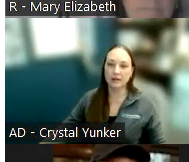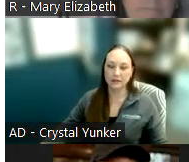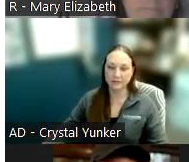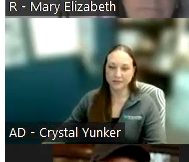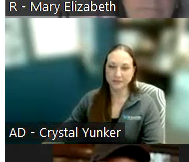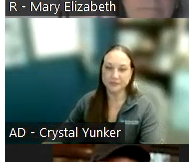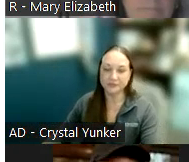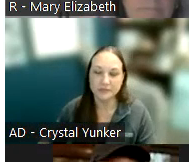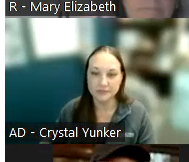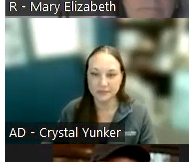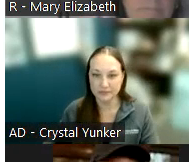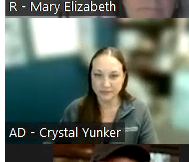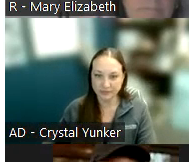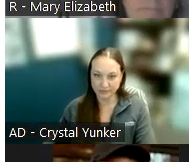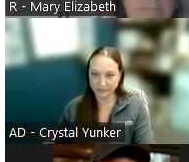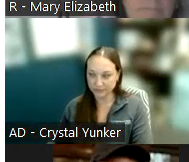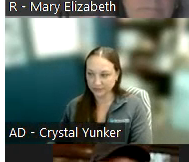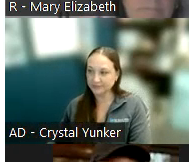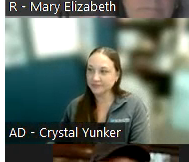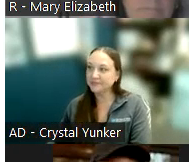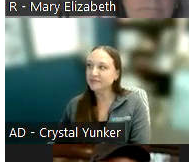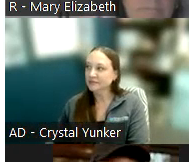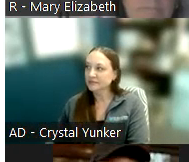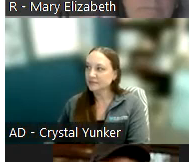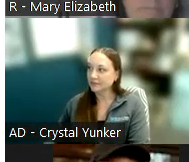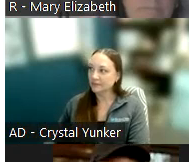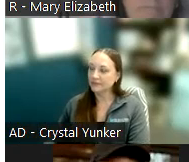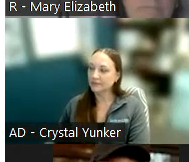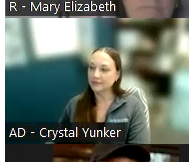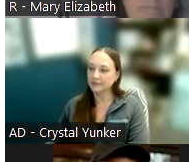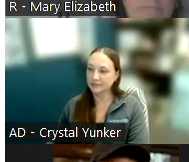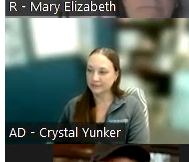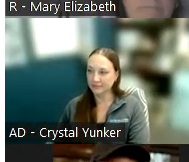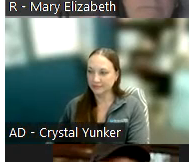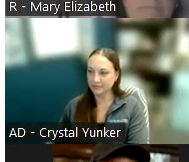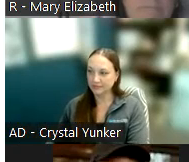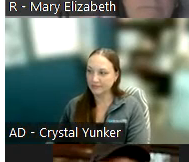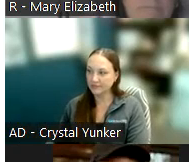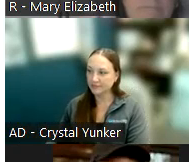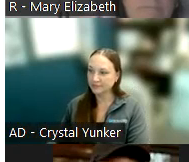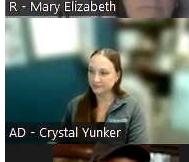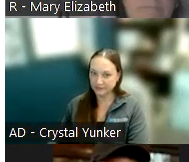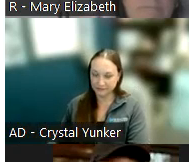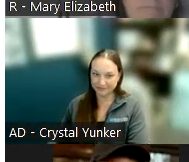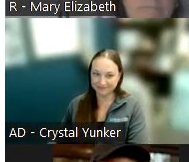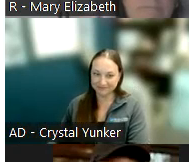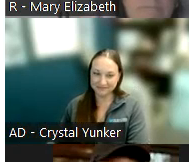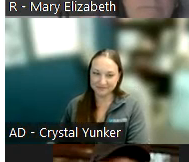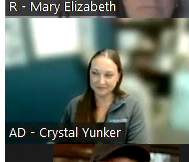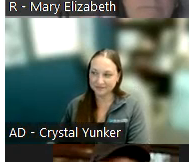so. But with that, I will stop sharing my screen and we can pass it off to Stephanie from the Air District for any welcoming